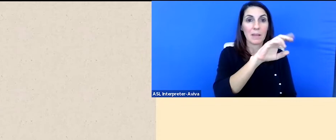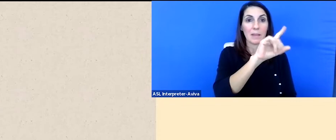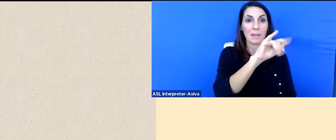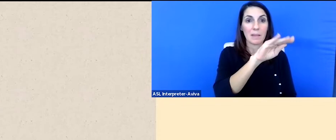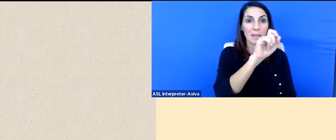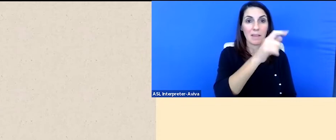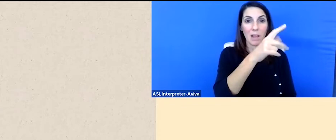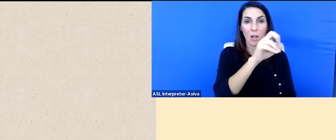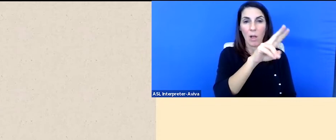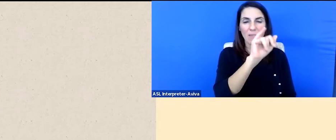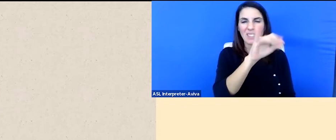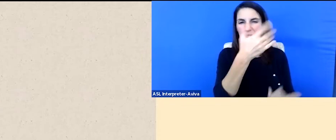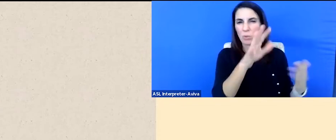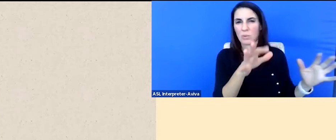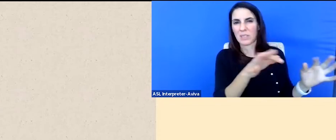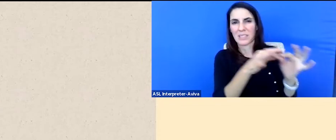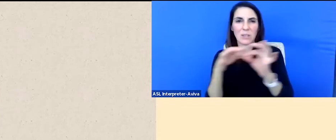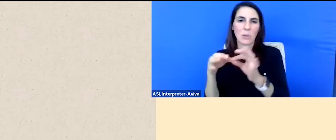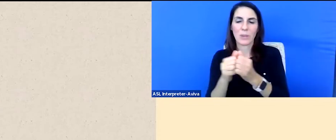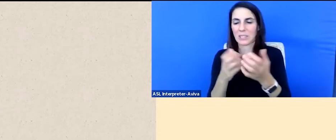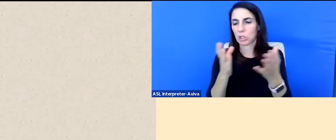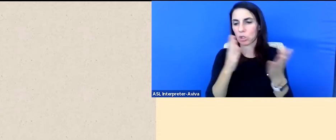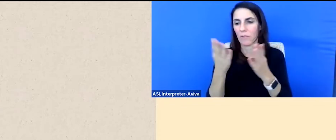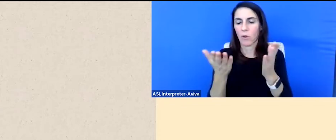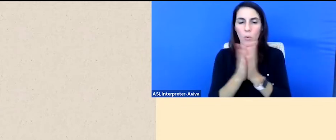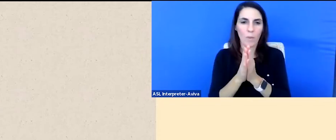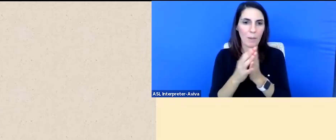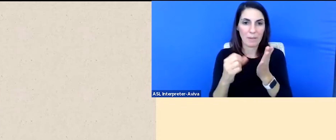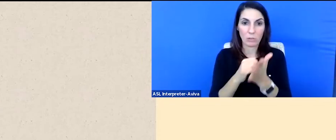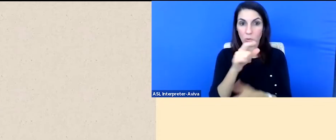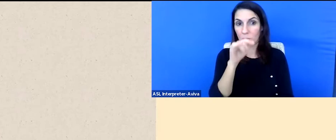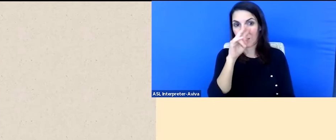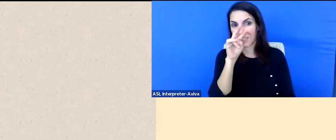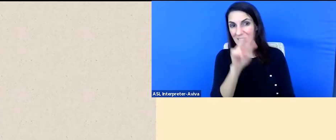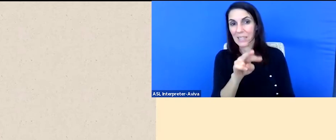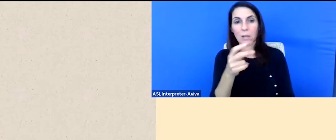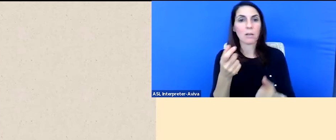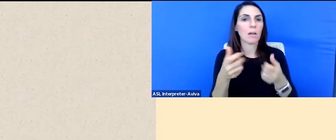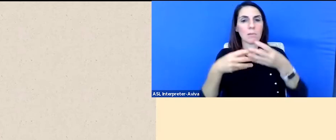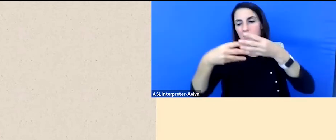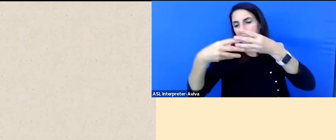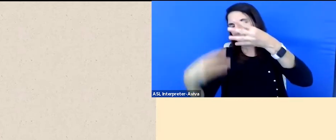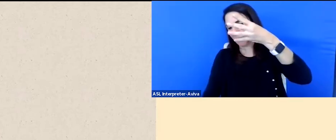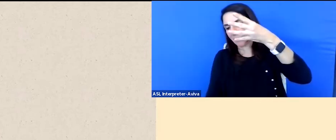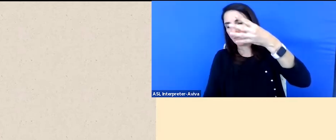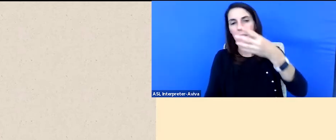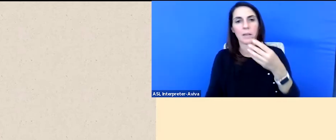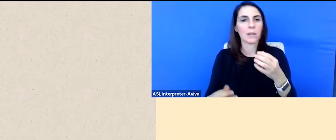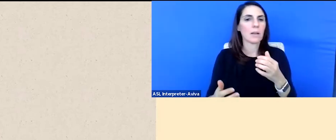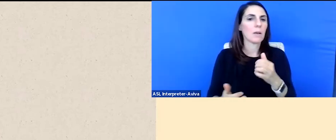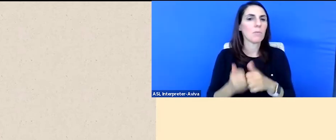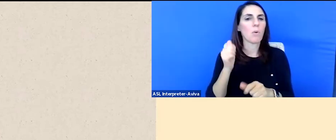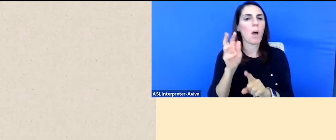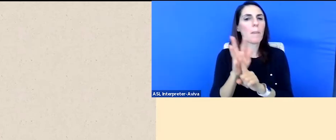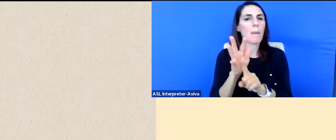to our service request page. There you can see a lot of our most popular